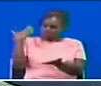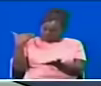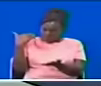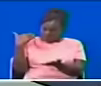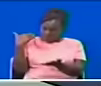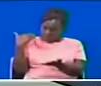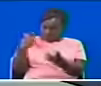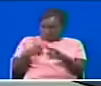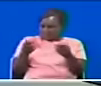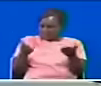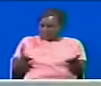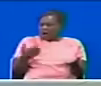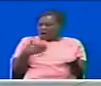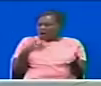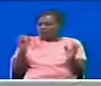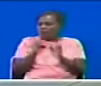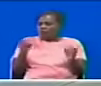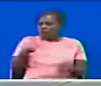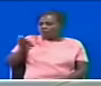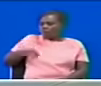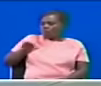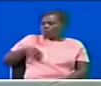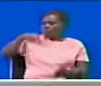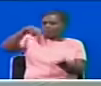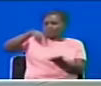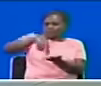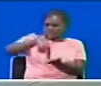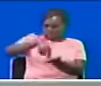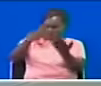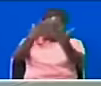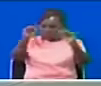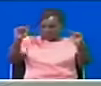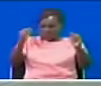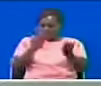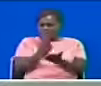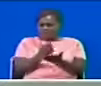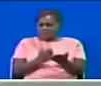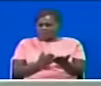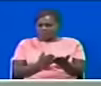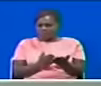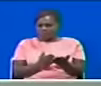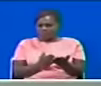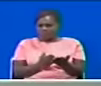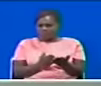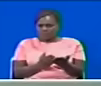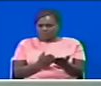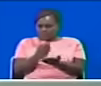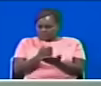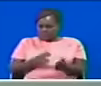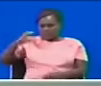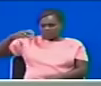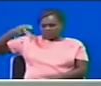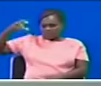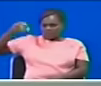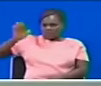before. Now, we do not have a woman presidential candidate. And some of the senior, some of the